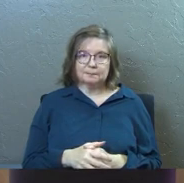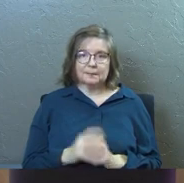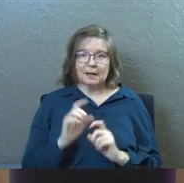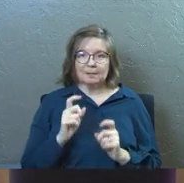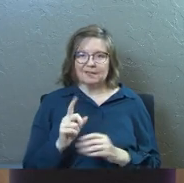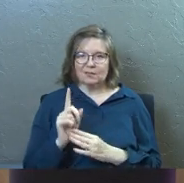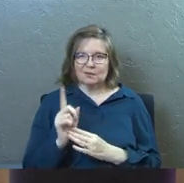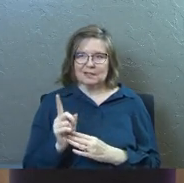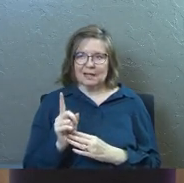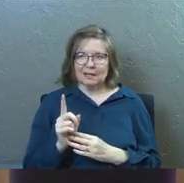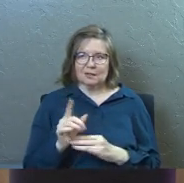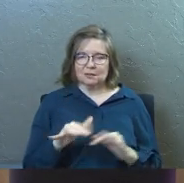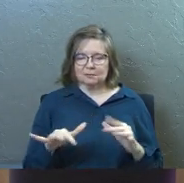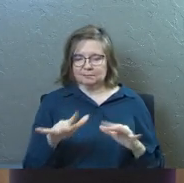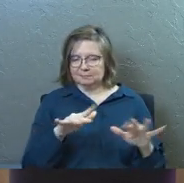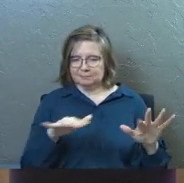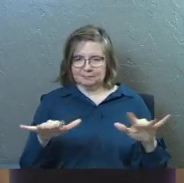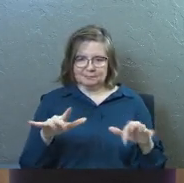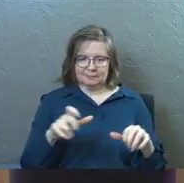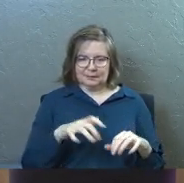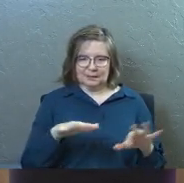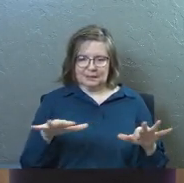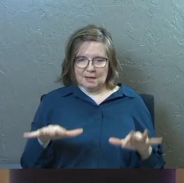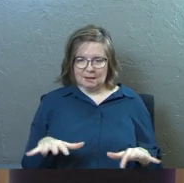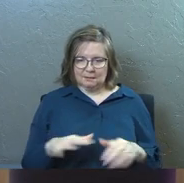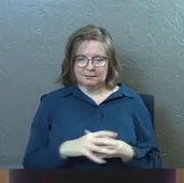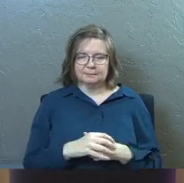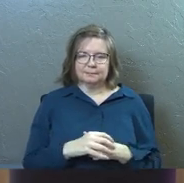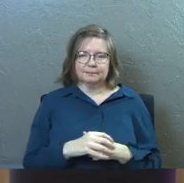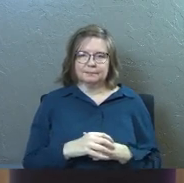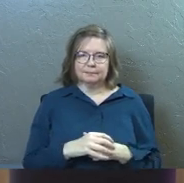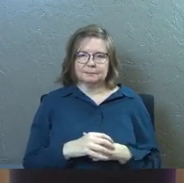I'm giving you a second to shuffle and to get settled.